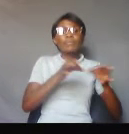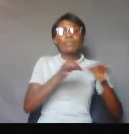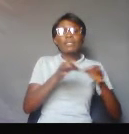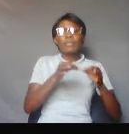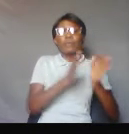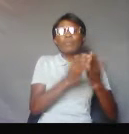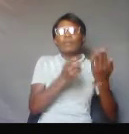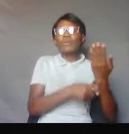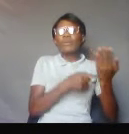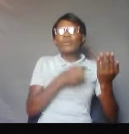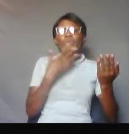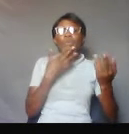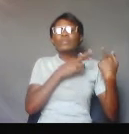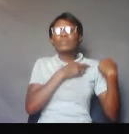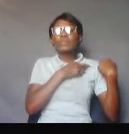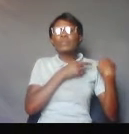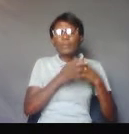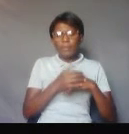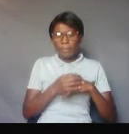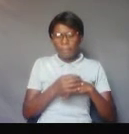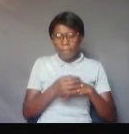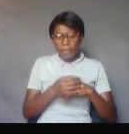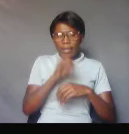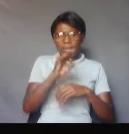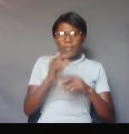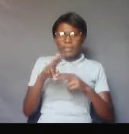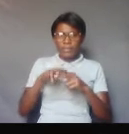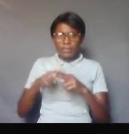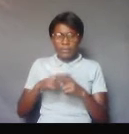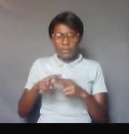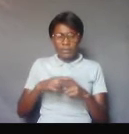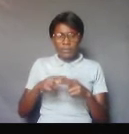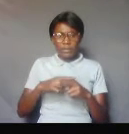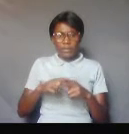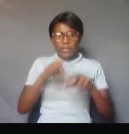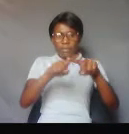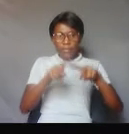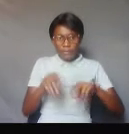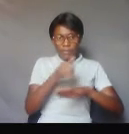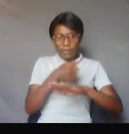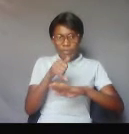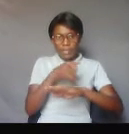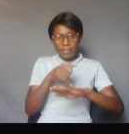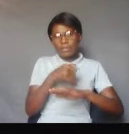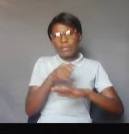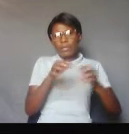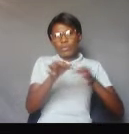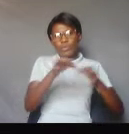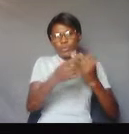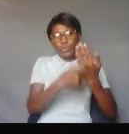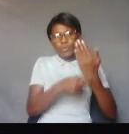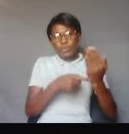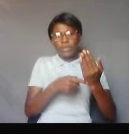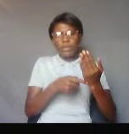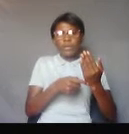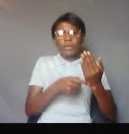to make trouble with that a little bit by using a contextual Bible reading methodology. Now, last year,